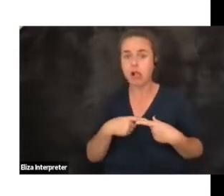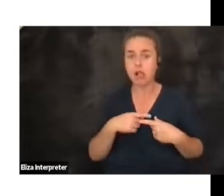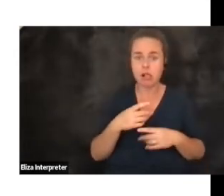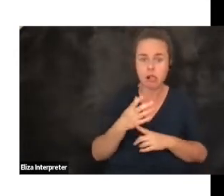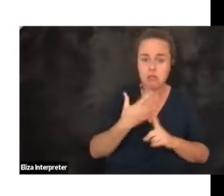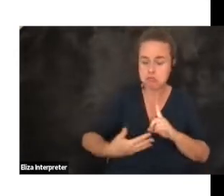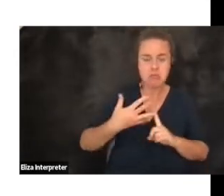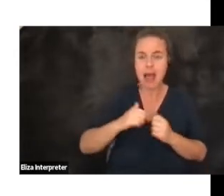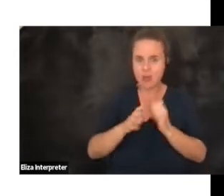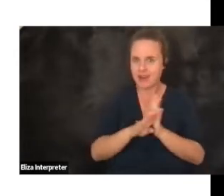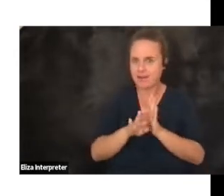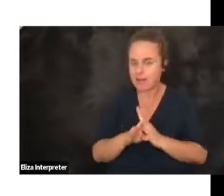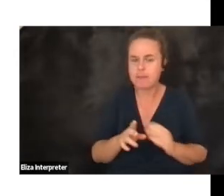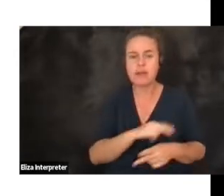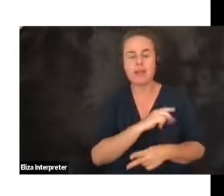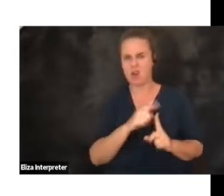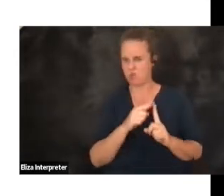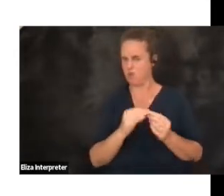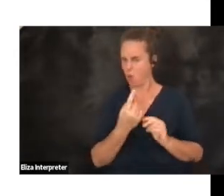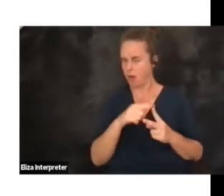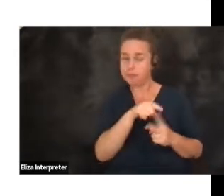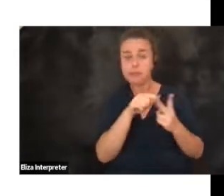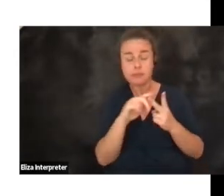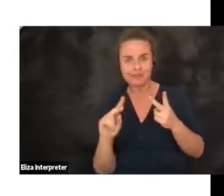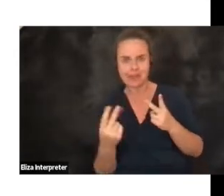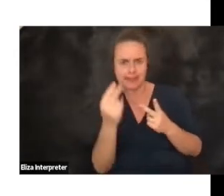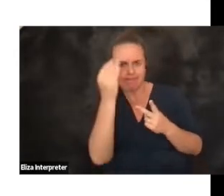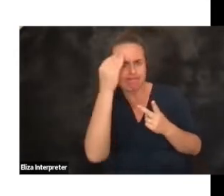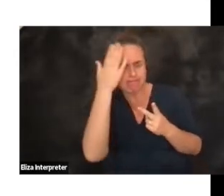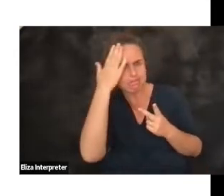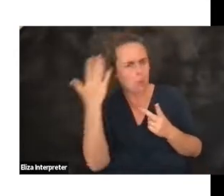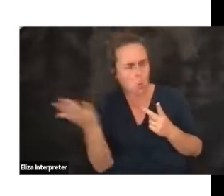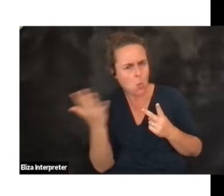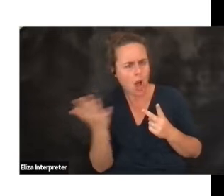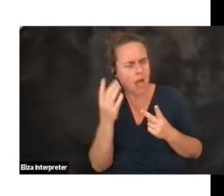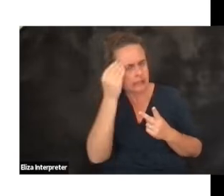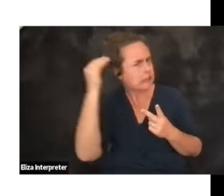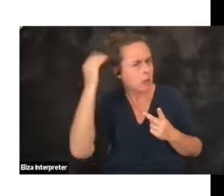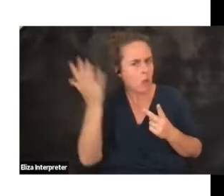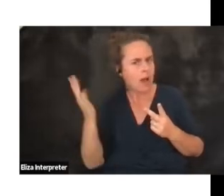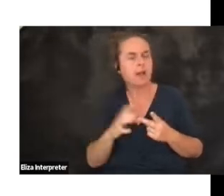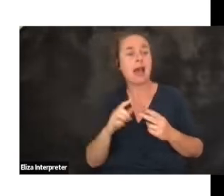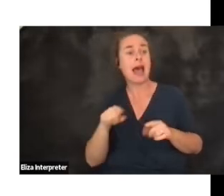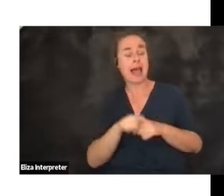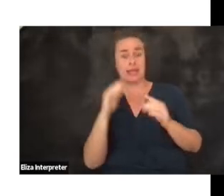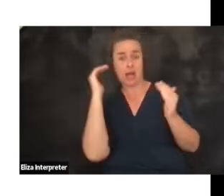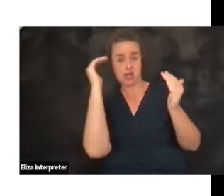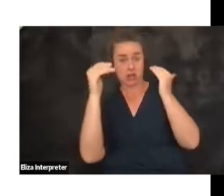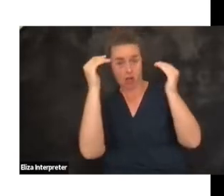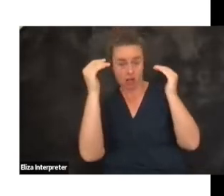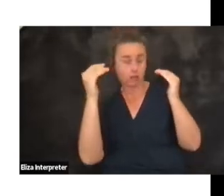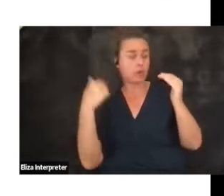big takeaway here is that we as adults have to be conscientious about the context that we